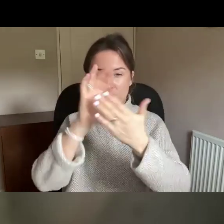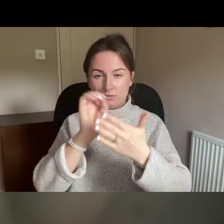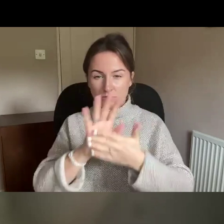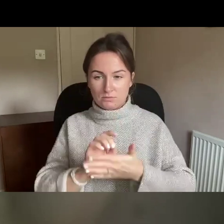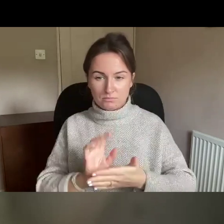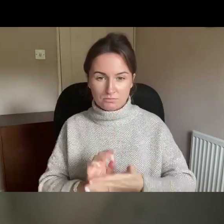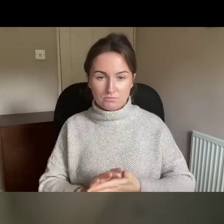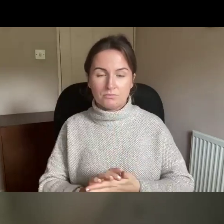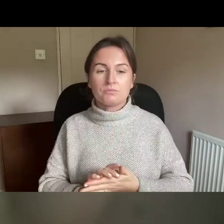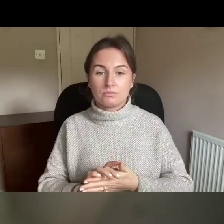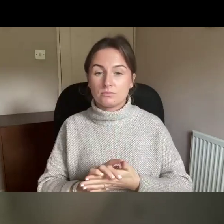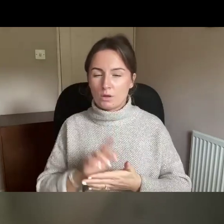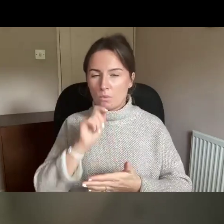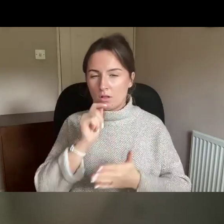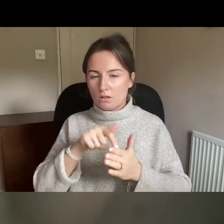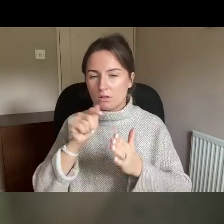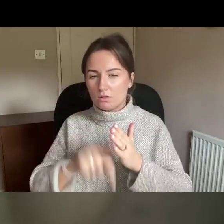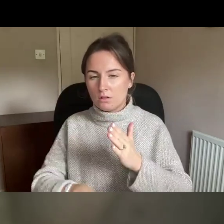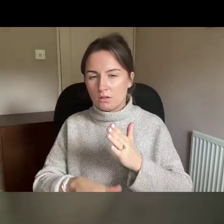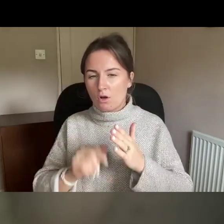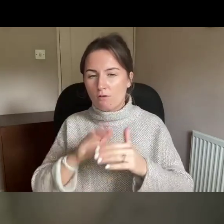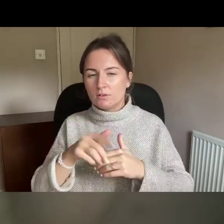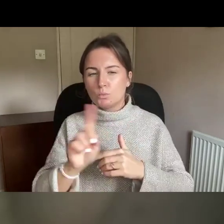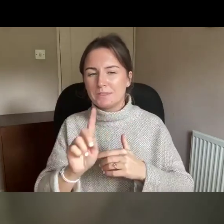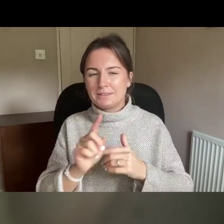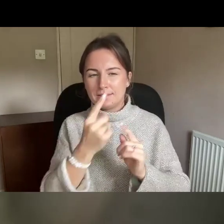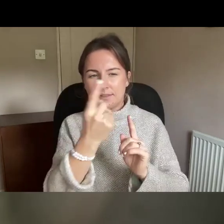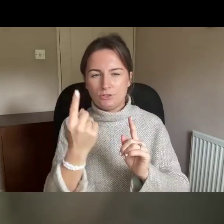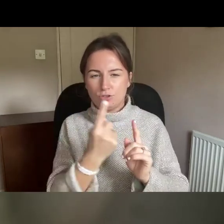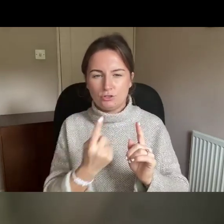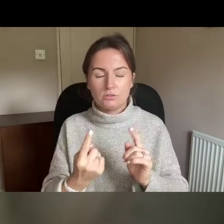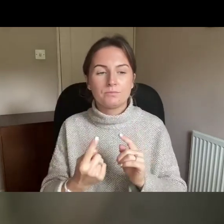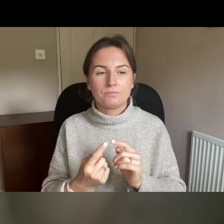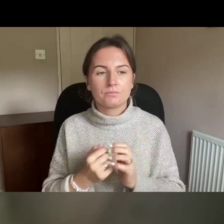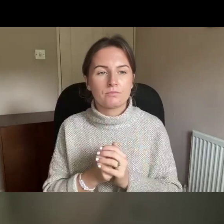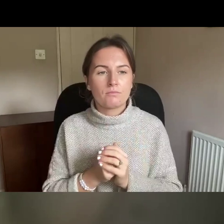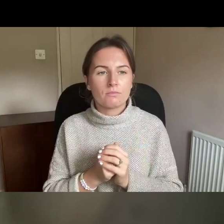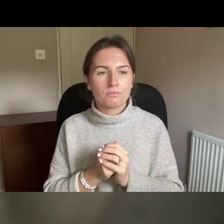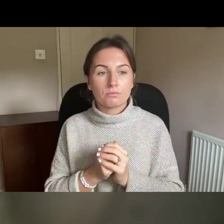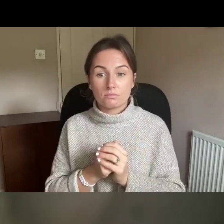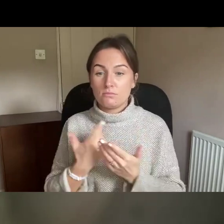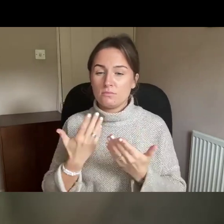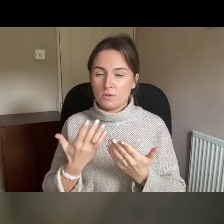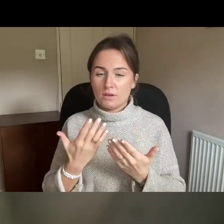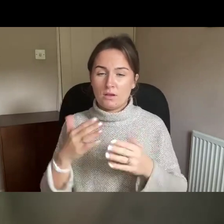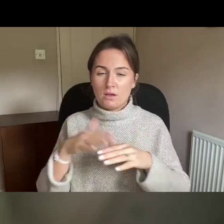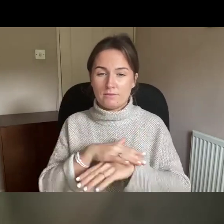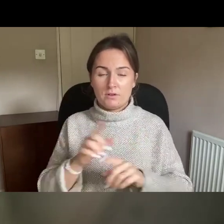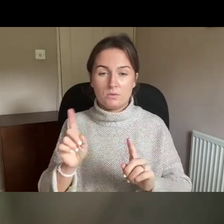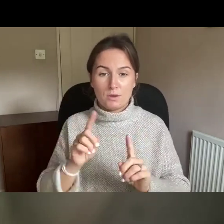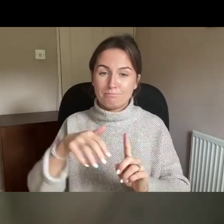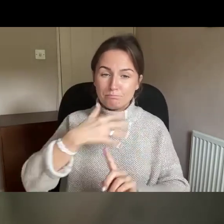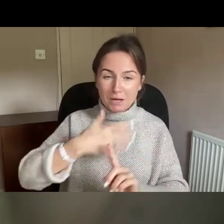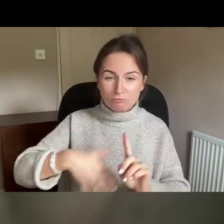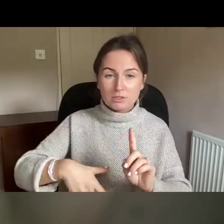will learn some more about in the next 20 minutes. So today we're going to cover the background and development